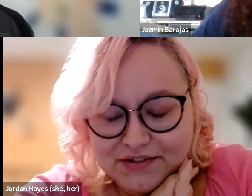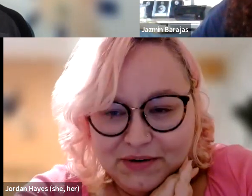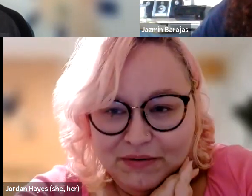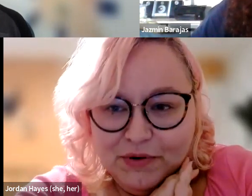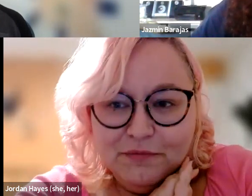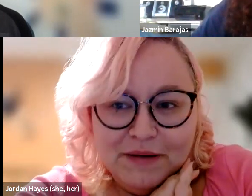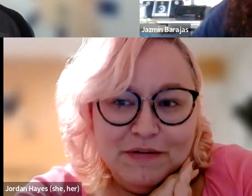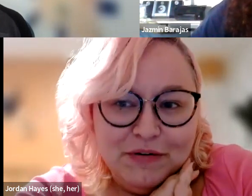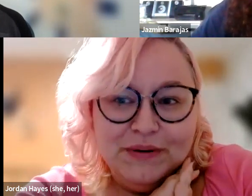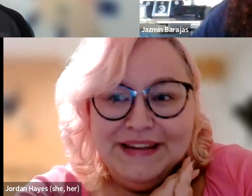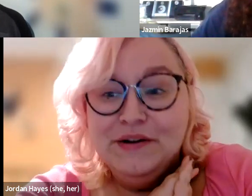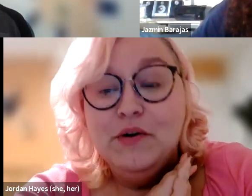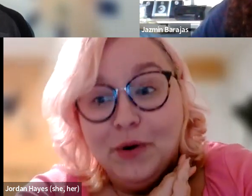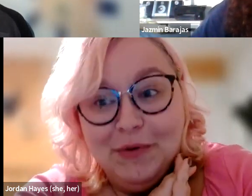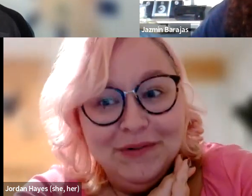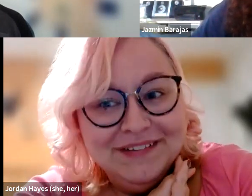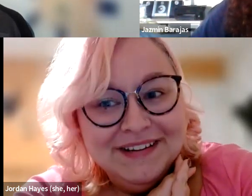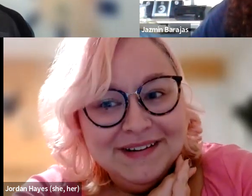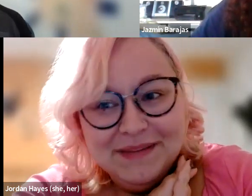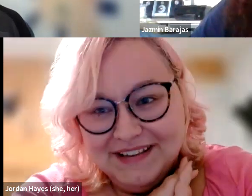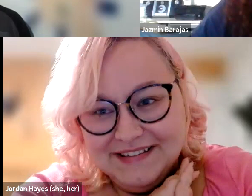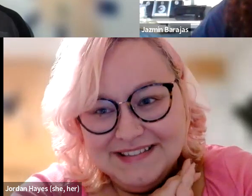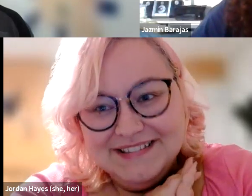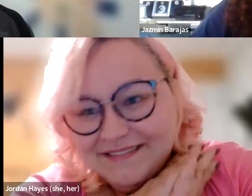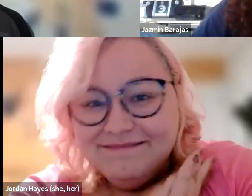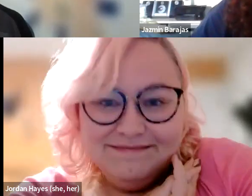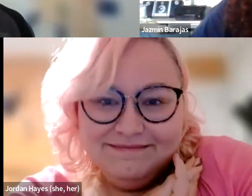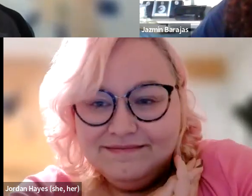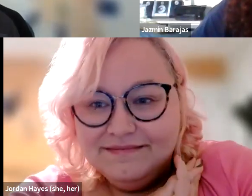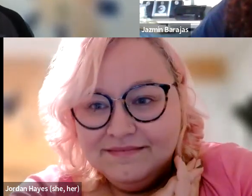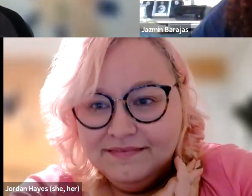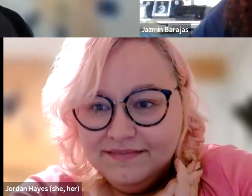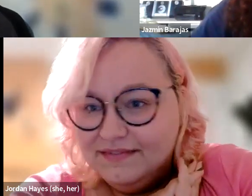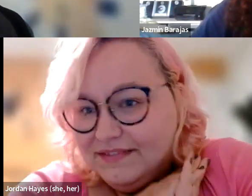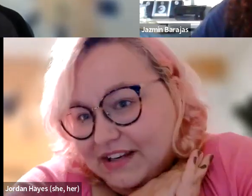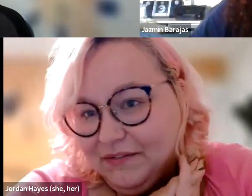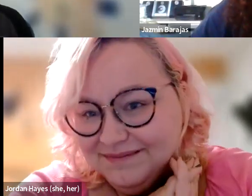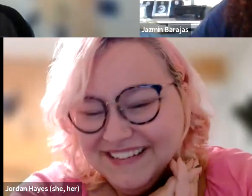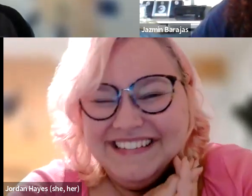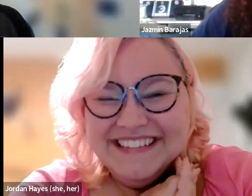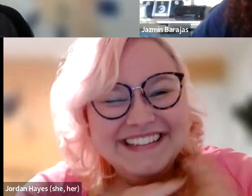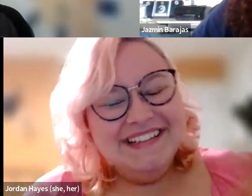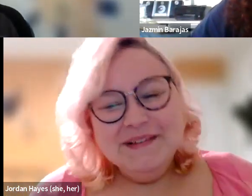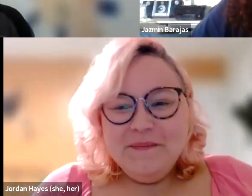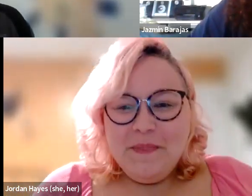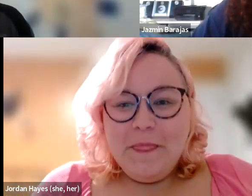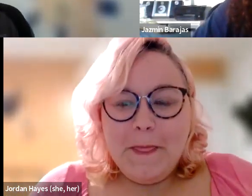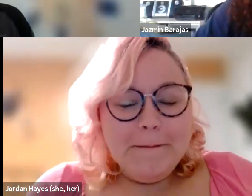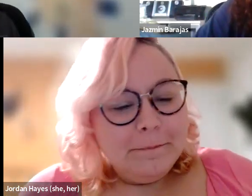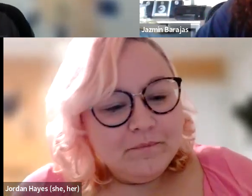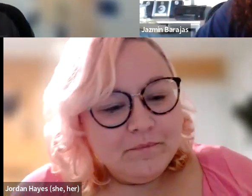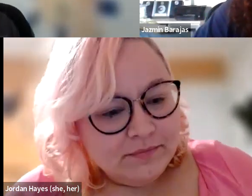Human on the screen would have made me feel really normal because, Yes, you know, exactly.